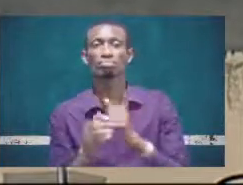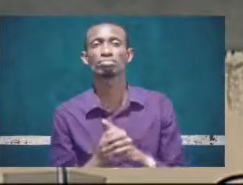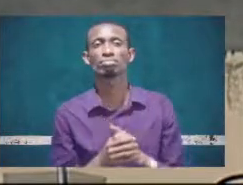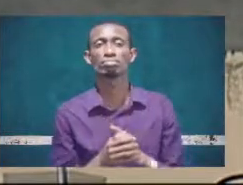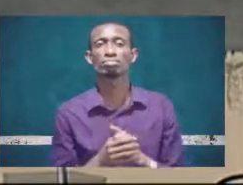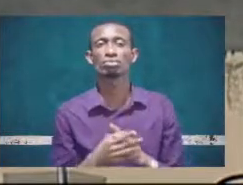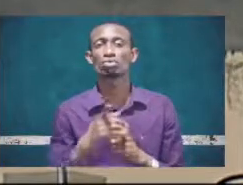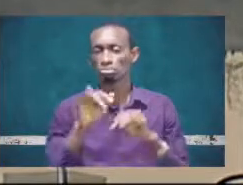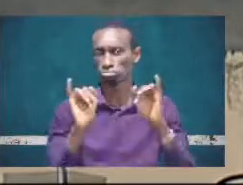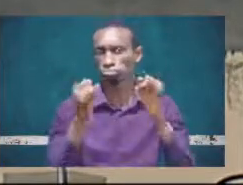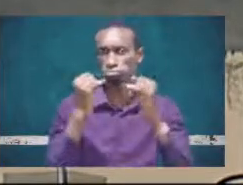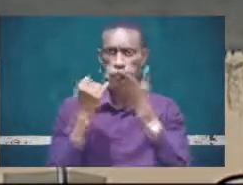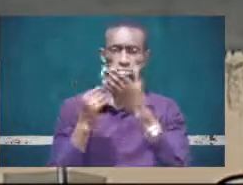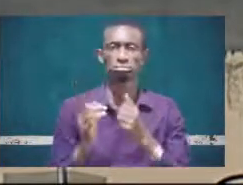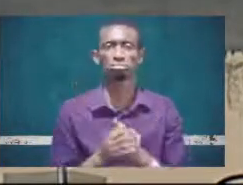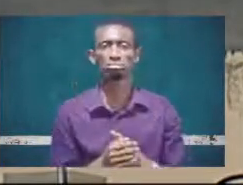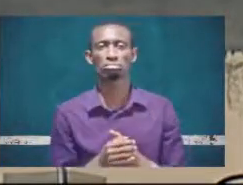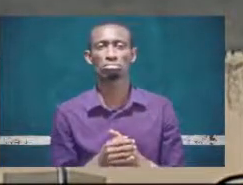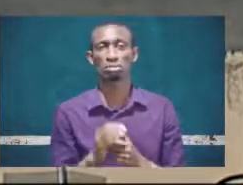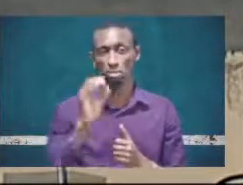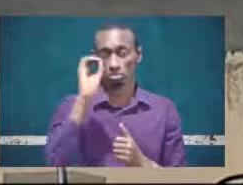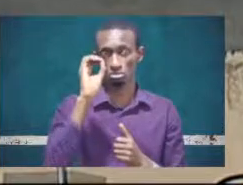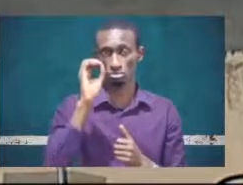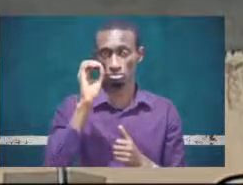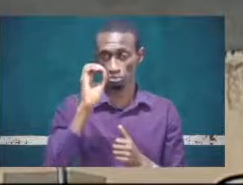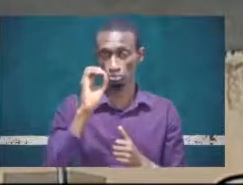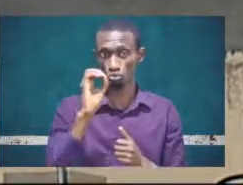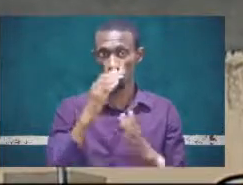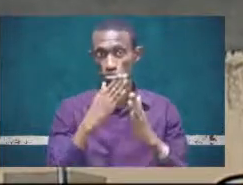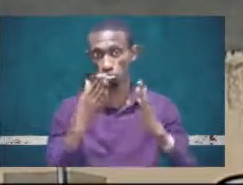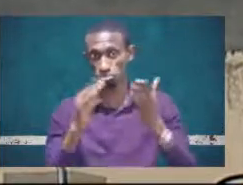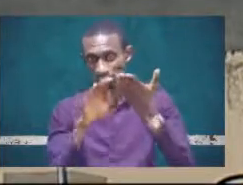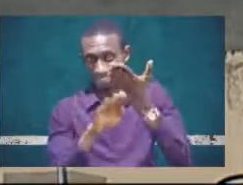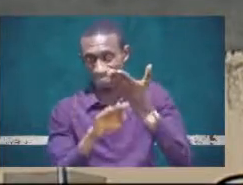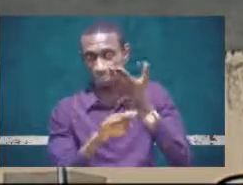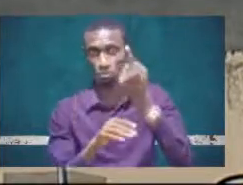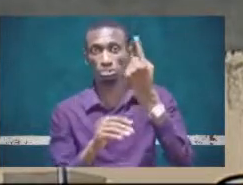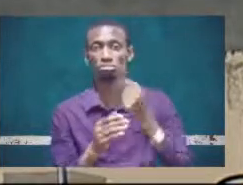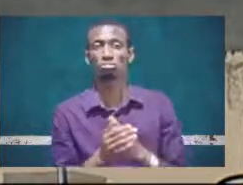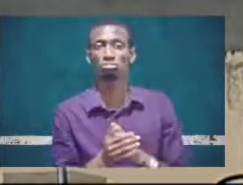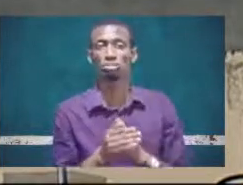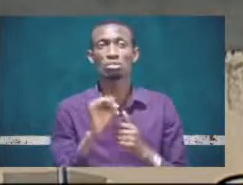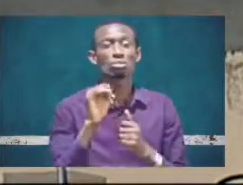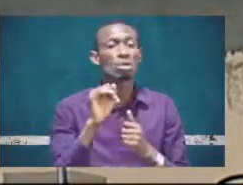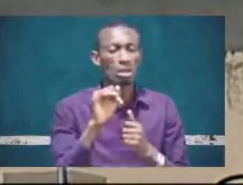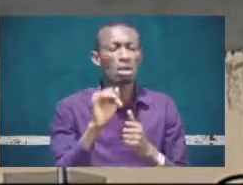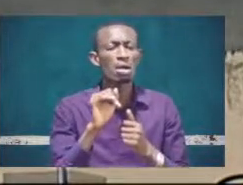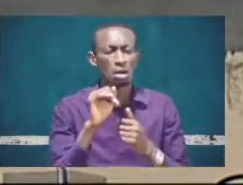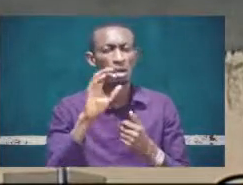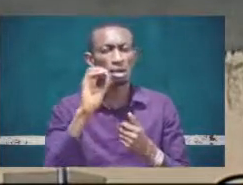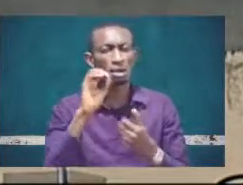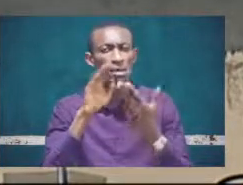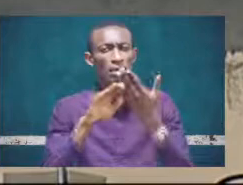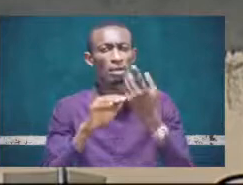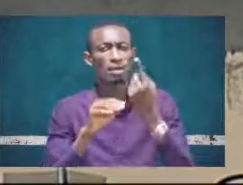You can try, for instance, 0. 0 is less than 1. When you replace x by 0, you get a negative 1. So it means that